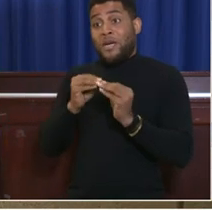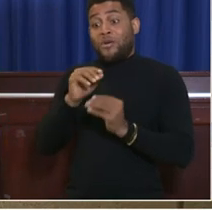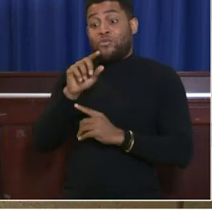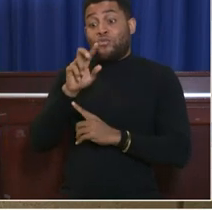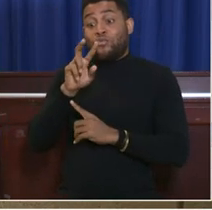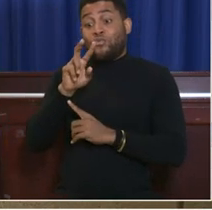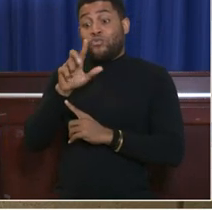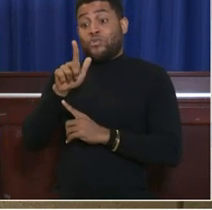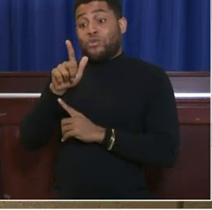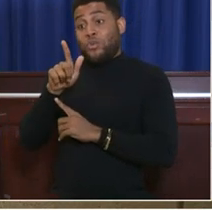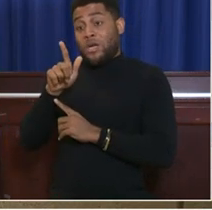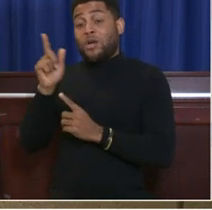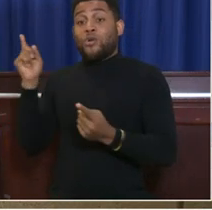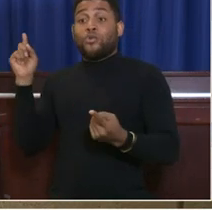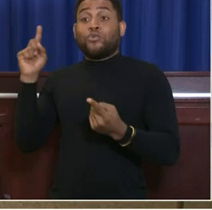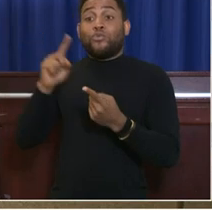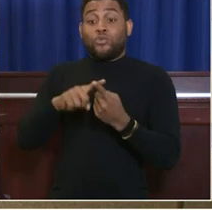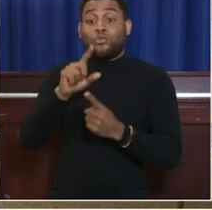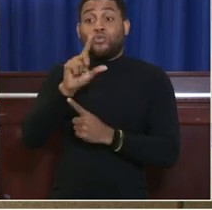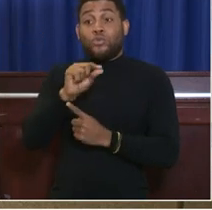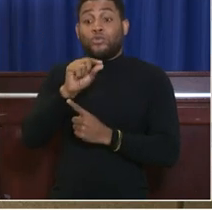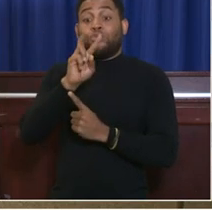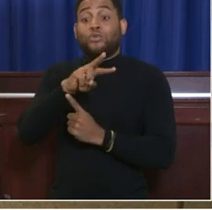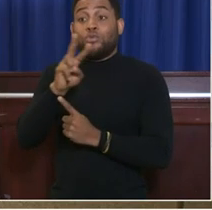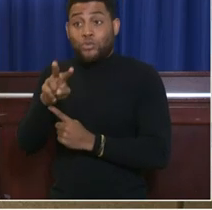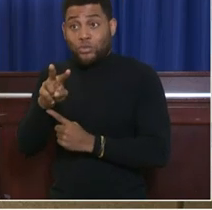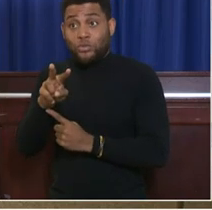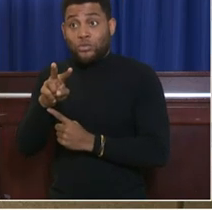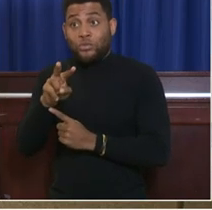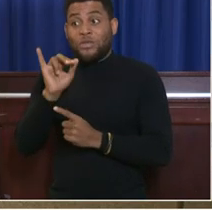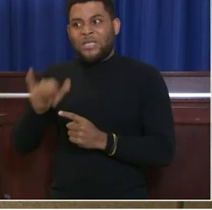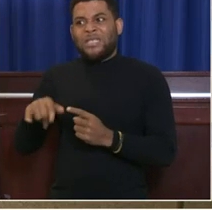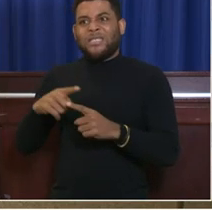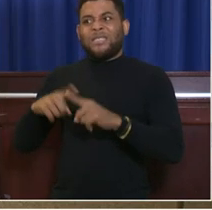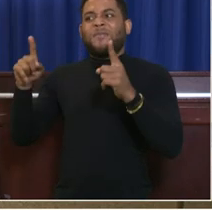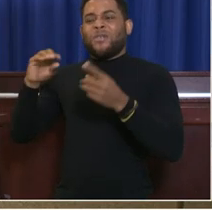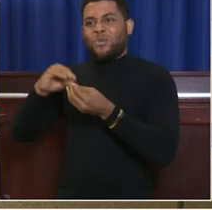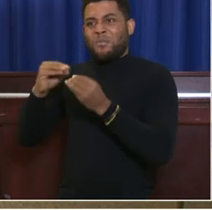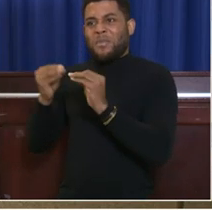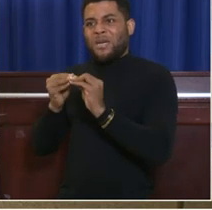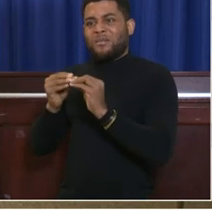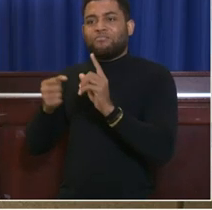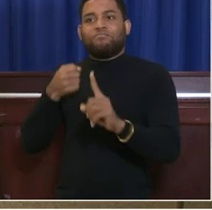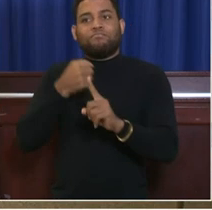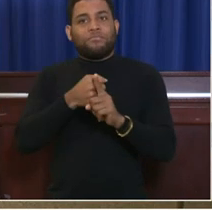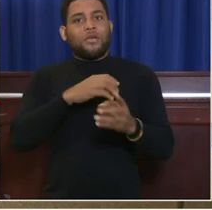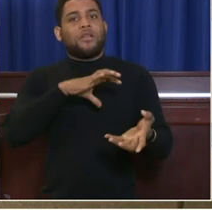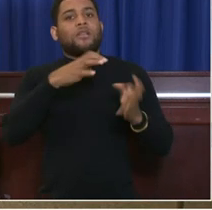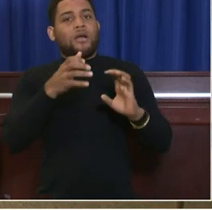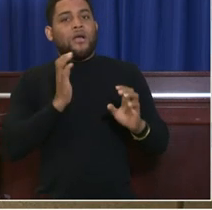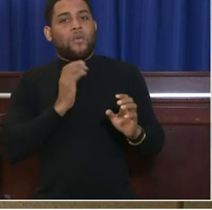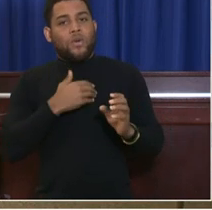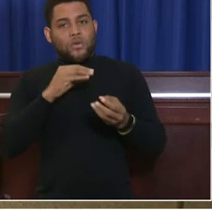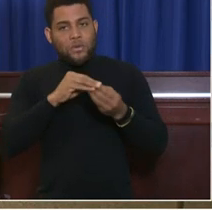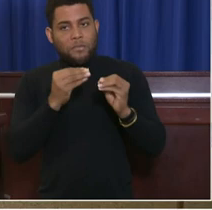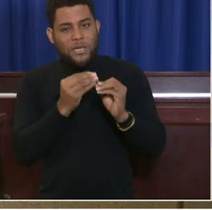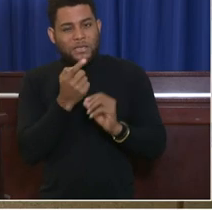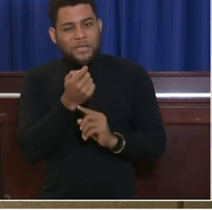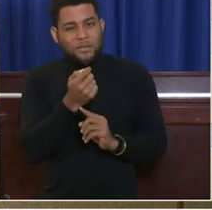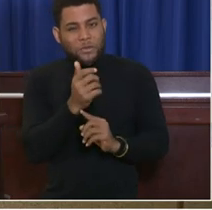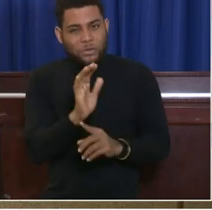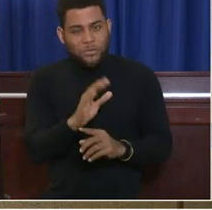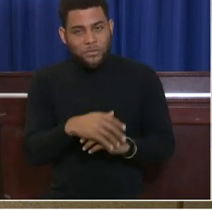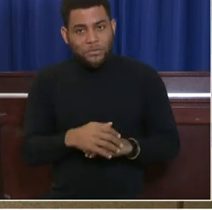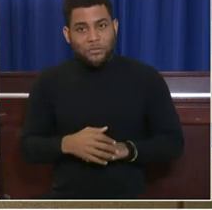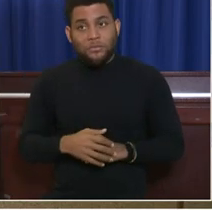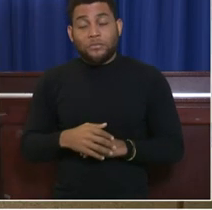turn impacted us and our ability during that period of time to bring cases. Several of the most prominent of those challenges have been